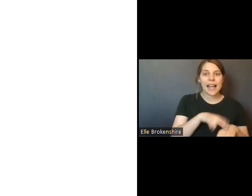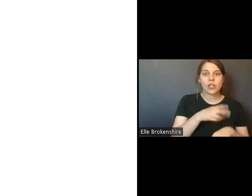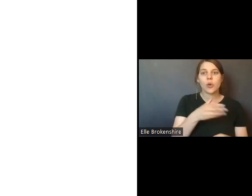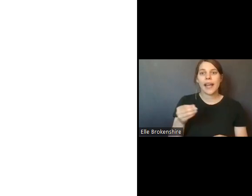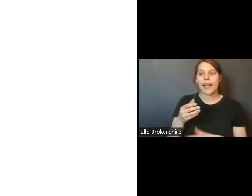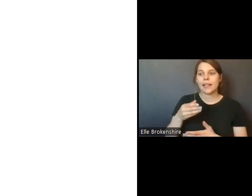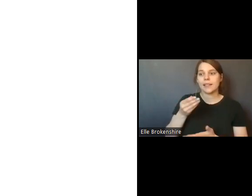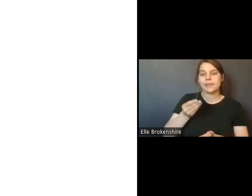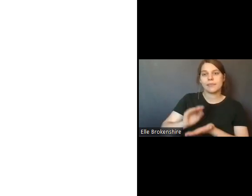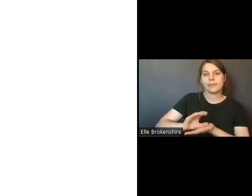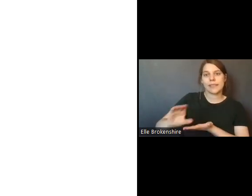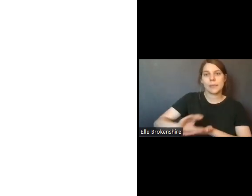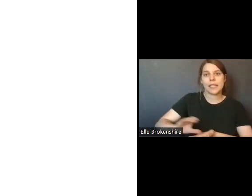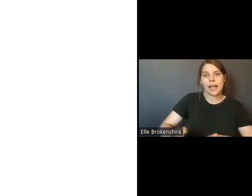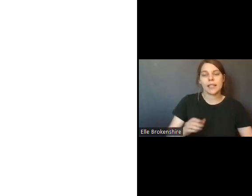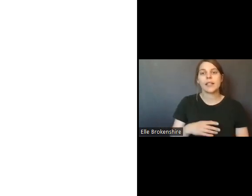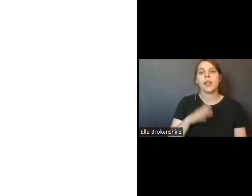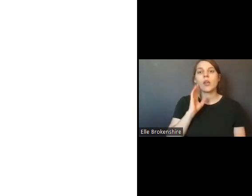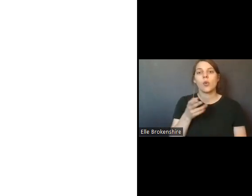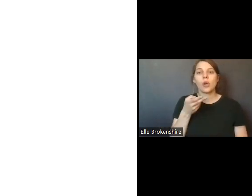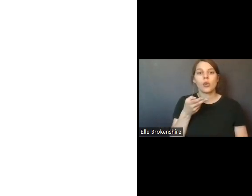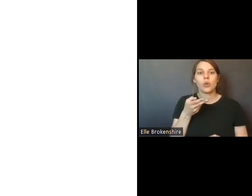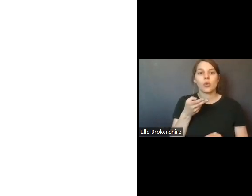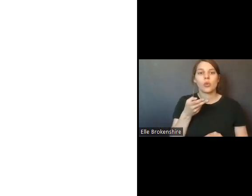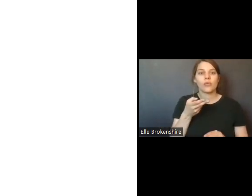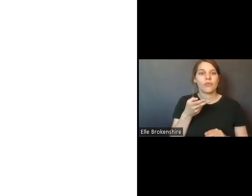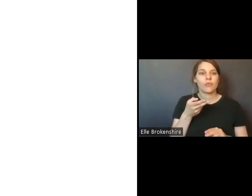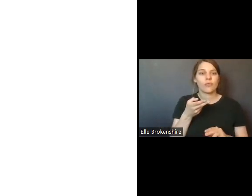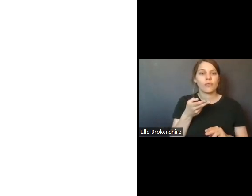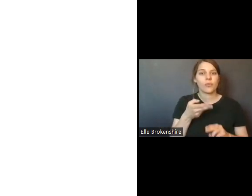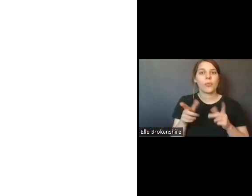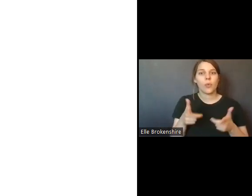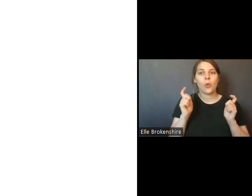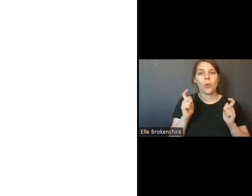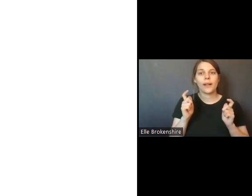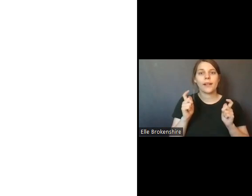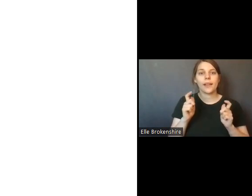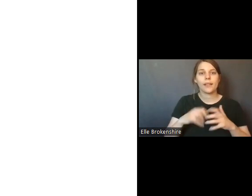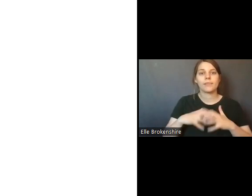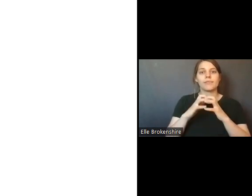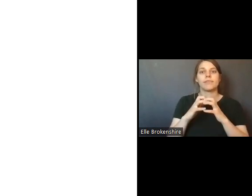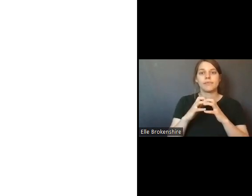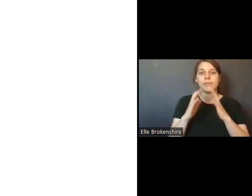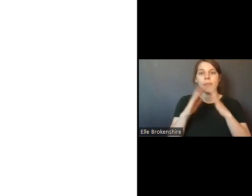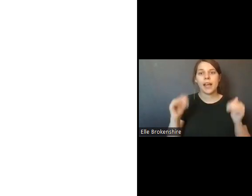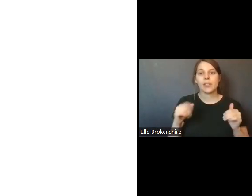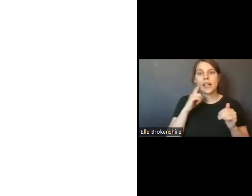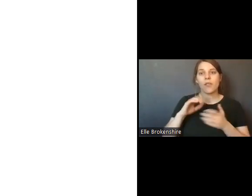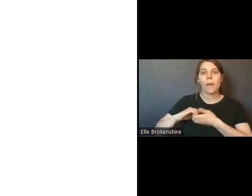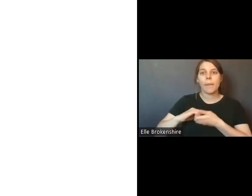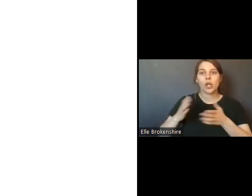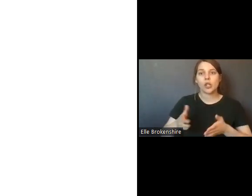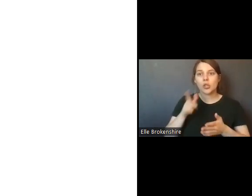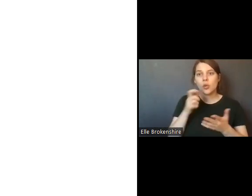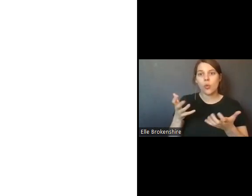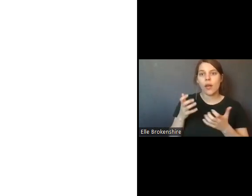is intended to quickly deploy funding to development partners that are looking to preserve existing affordable portfolios at